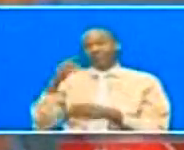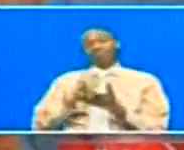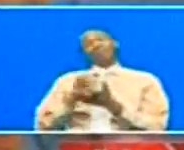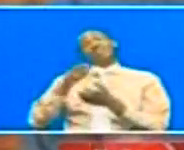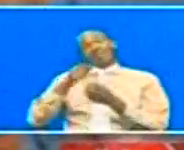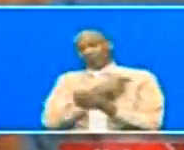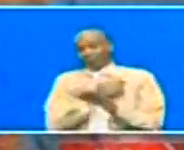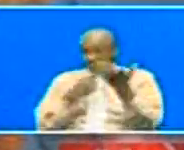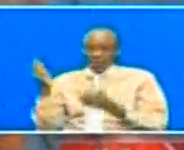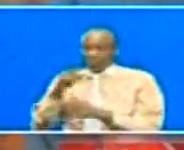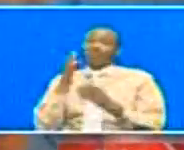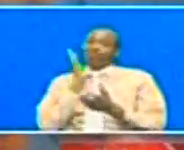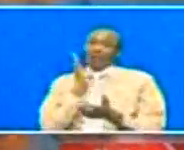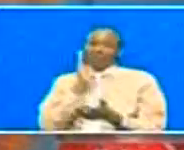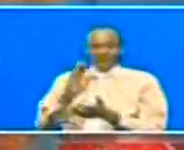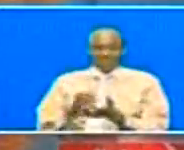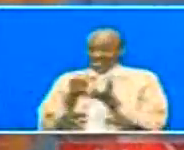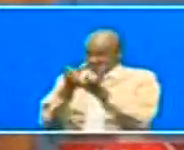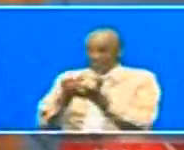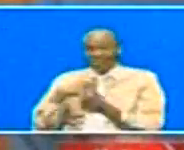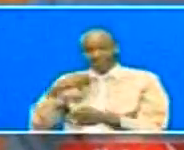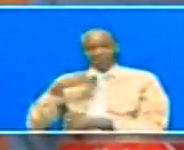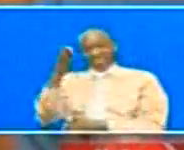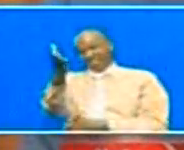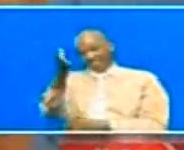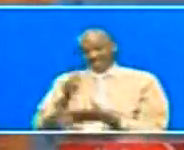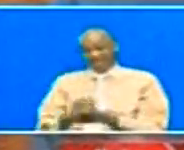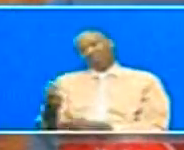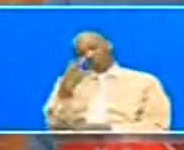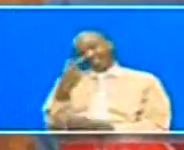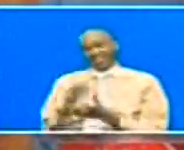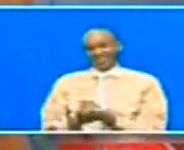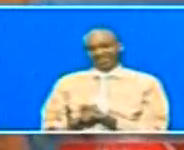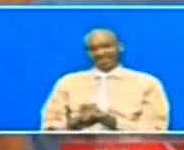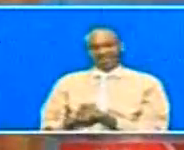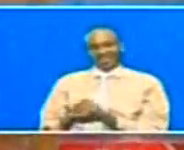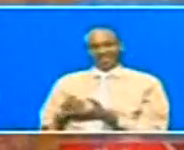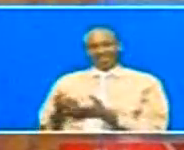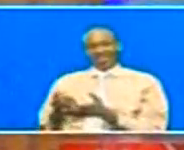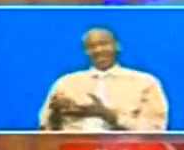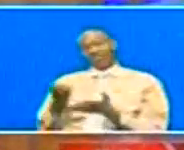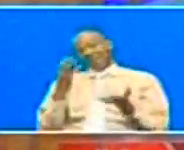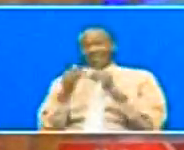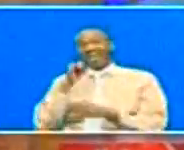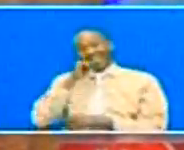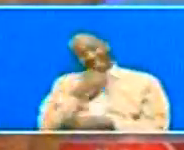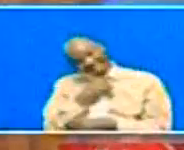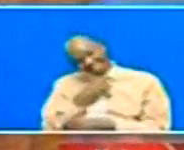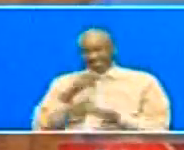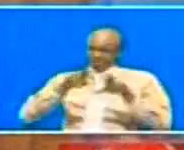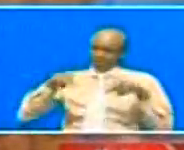mama. And they are out now watching. Probably in a nice cozy